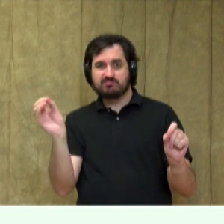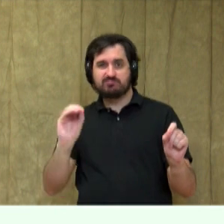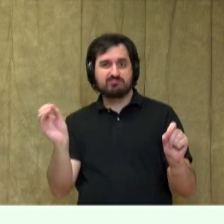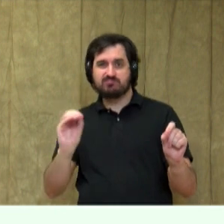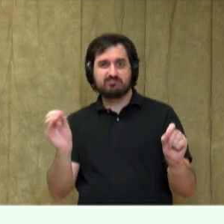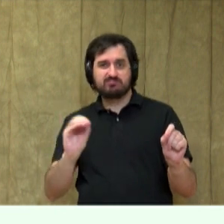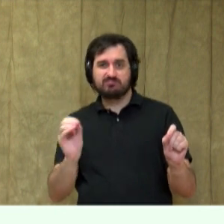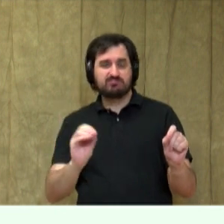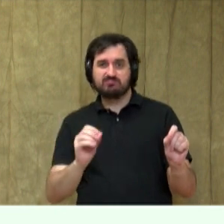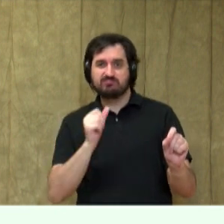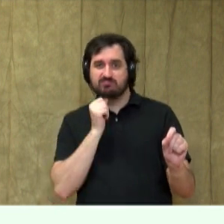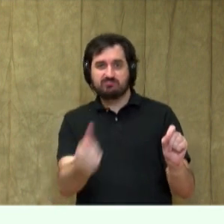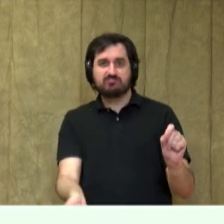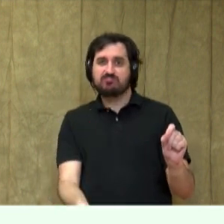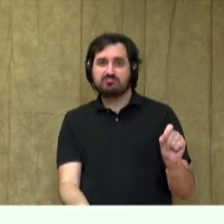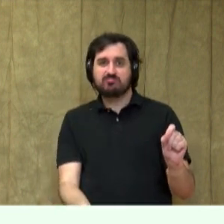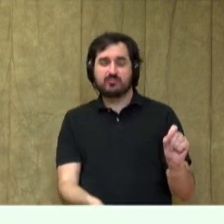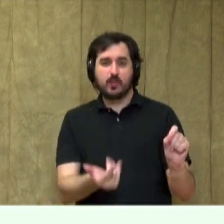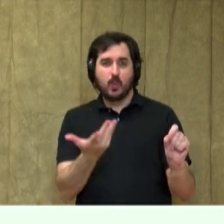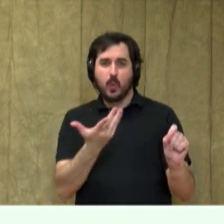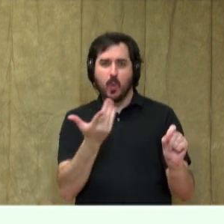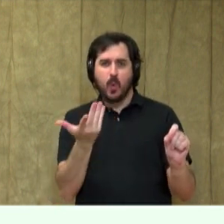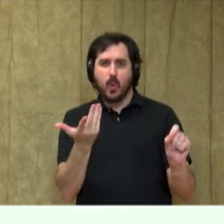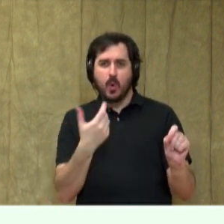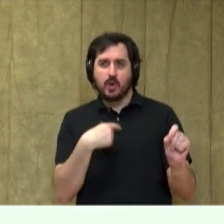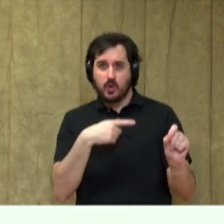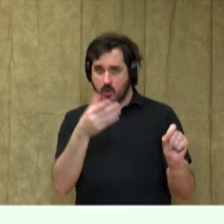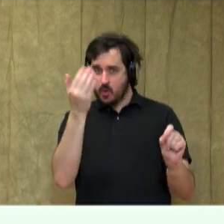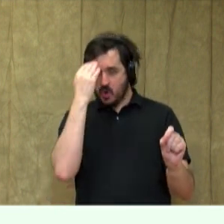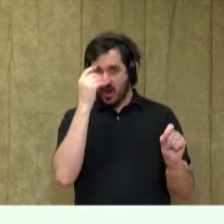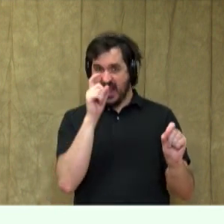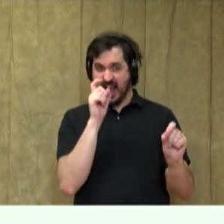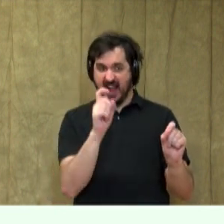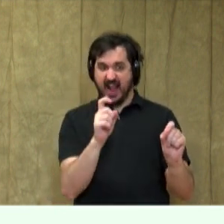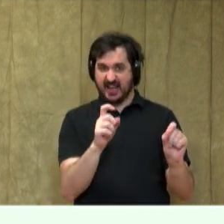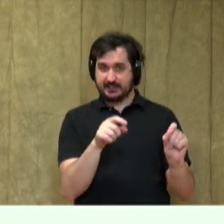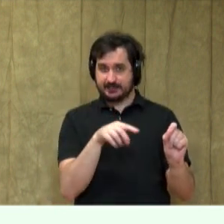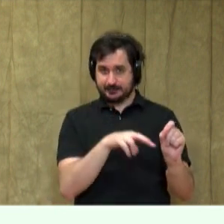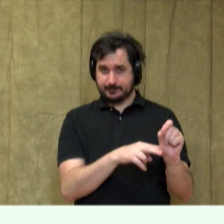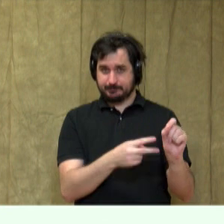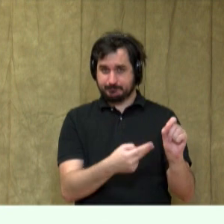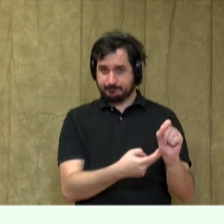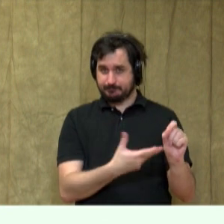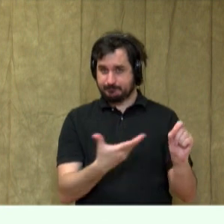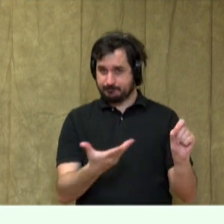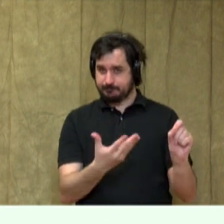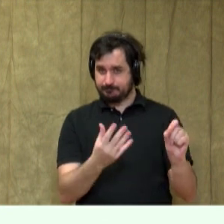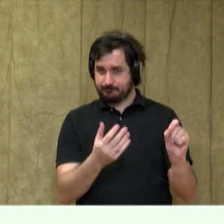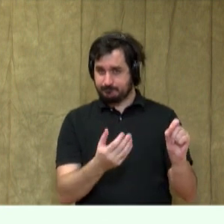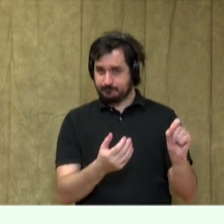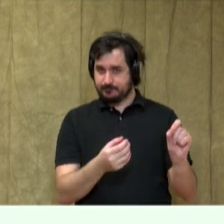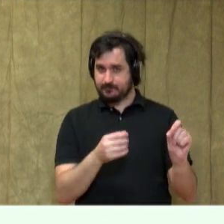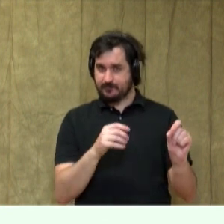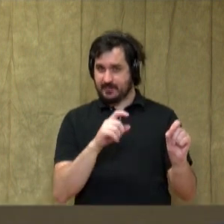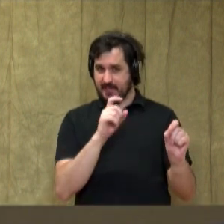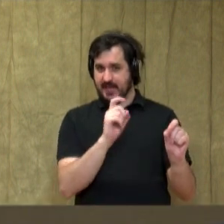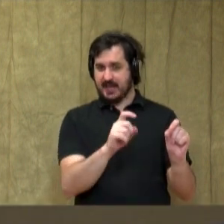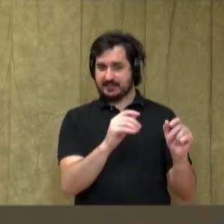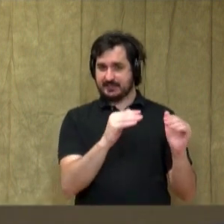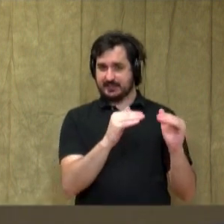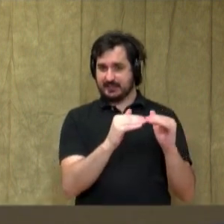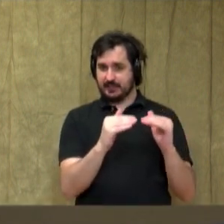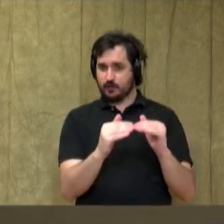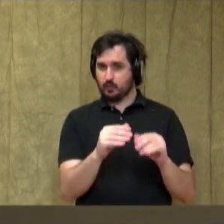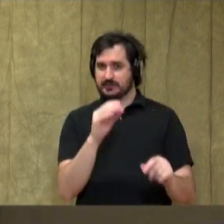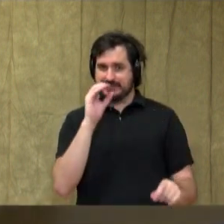No, it's not. So do you know that the X then for A, the X coordinate actually then